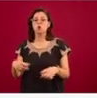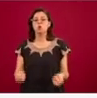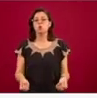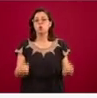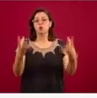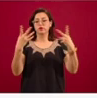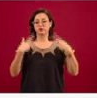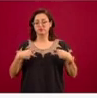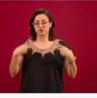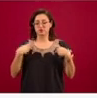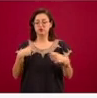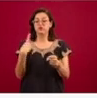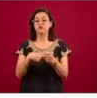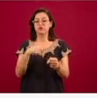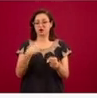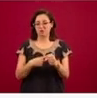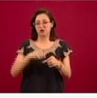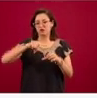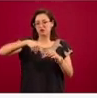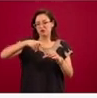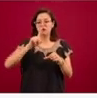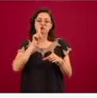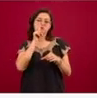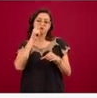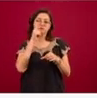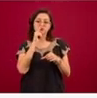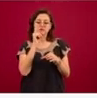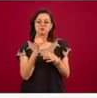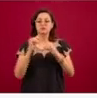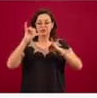And as we can see,